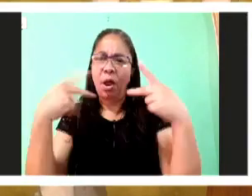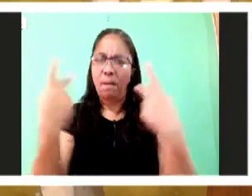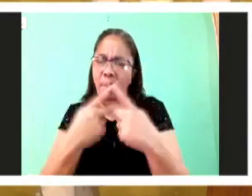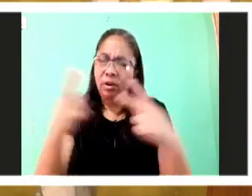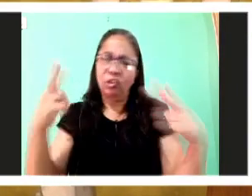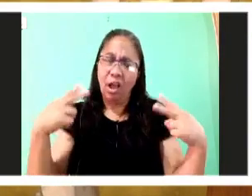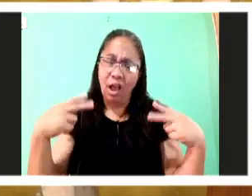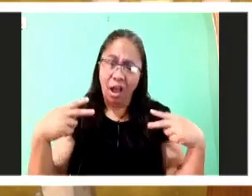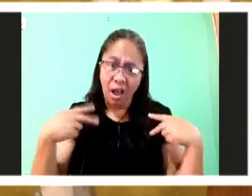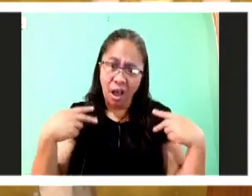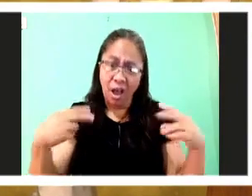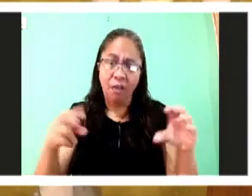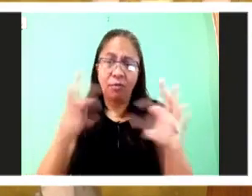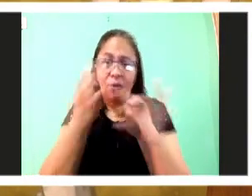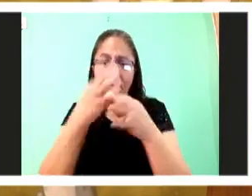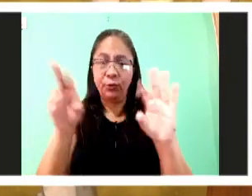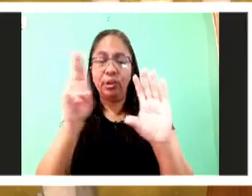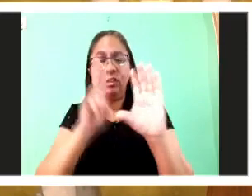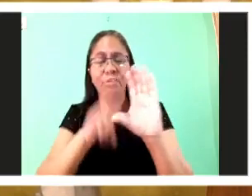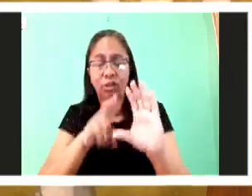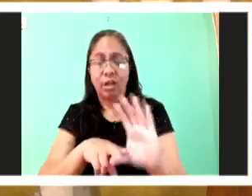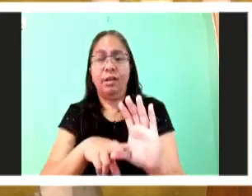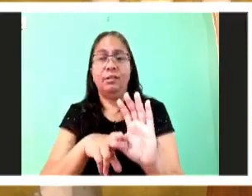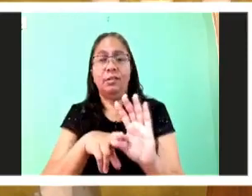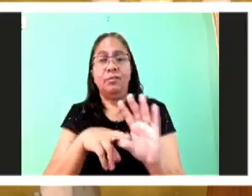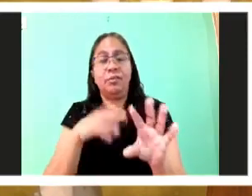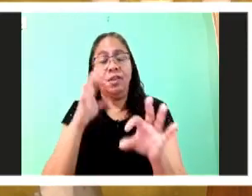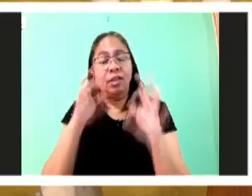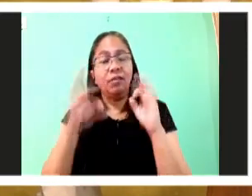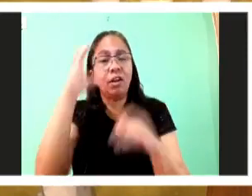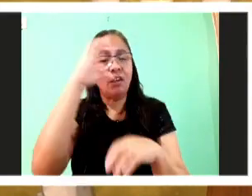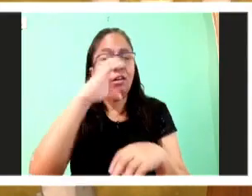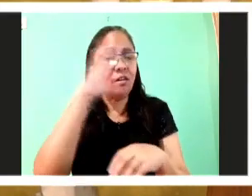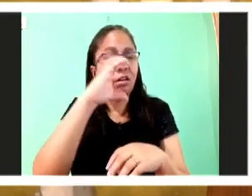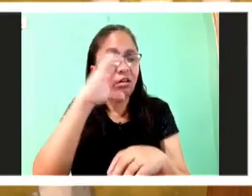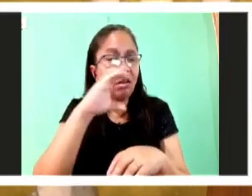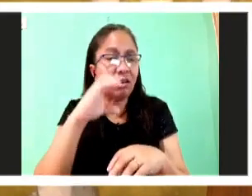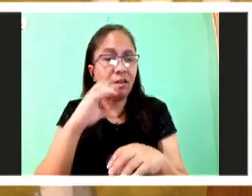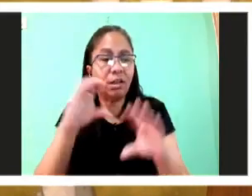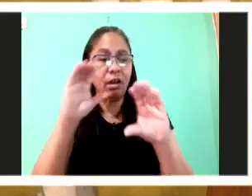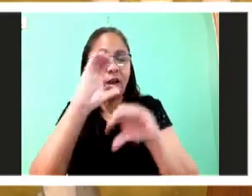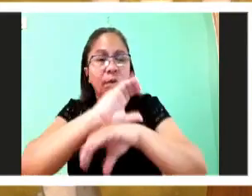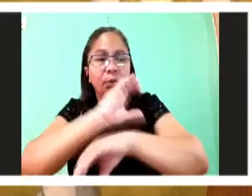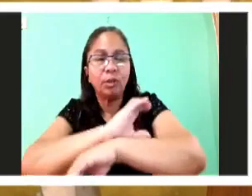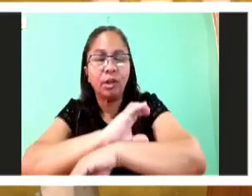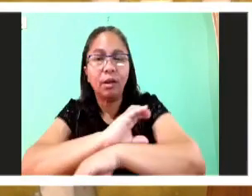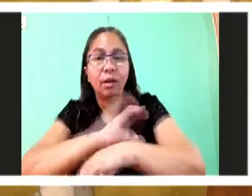you can just search, find where has room, book. But when you book, you need to?